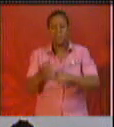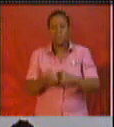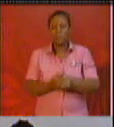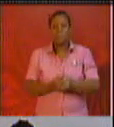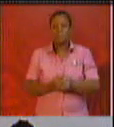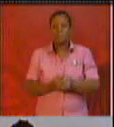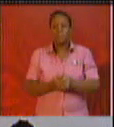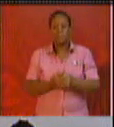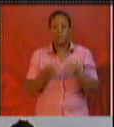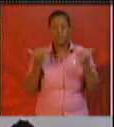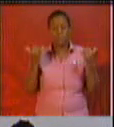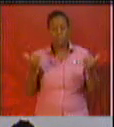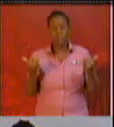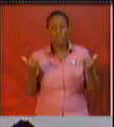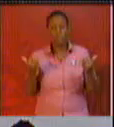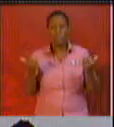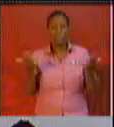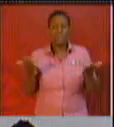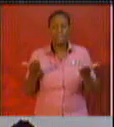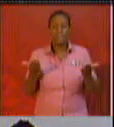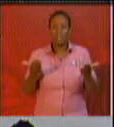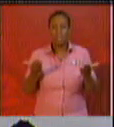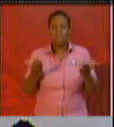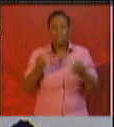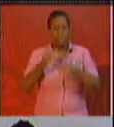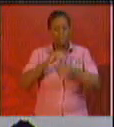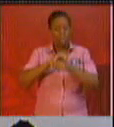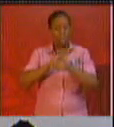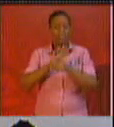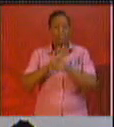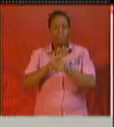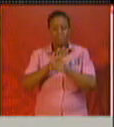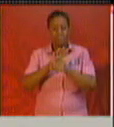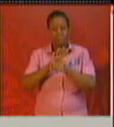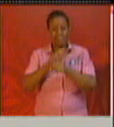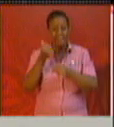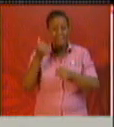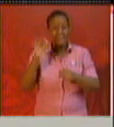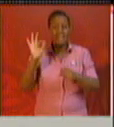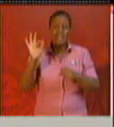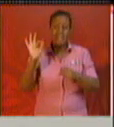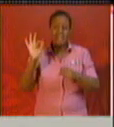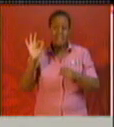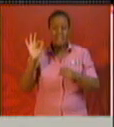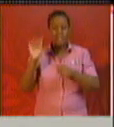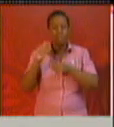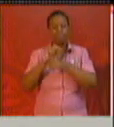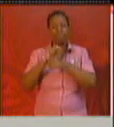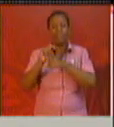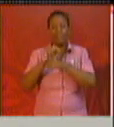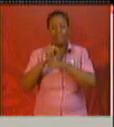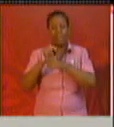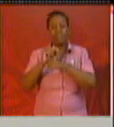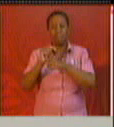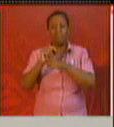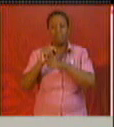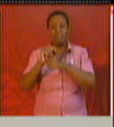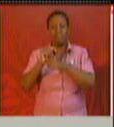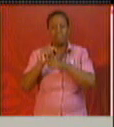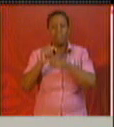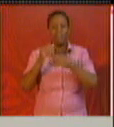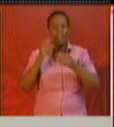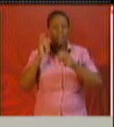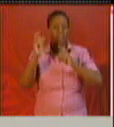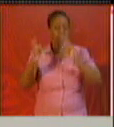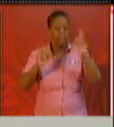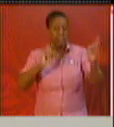conducting a vaccination, a COVID-19 vaccine simulation exercise. So we're not just sitting talking the